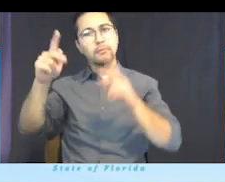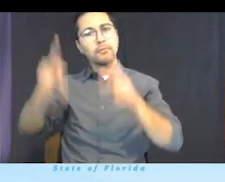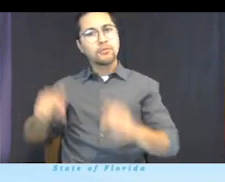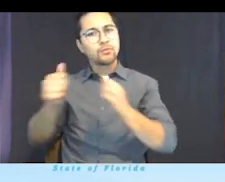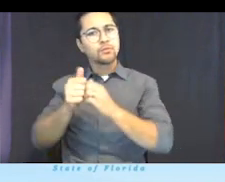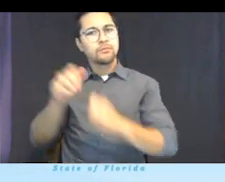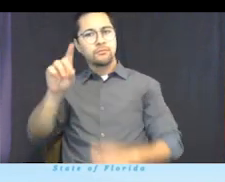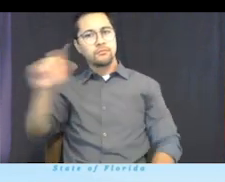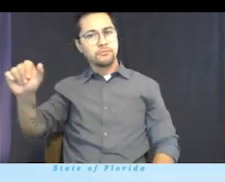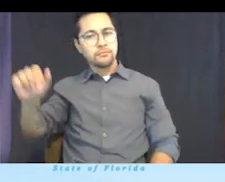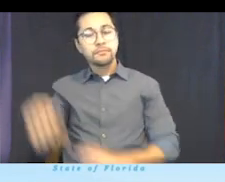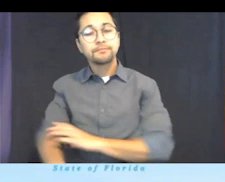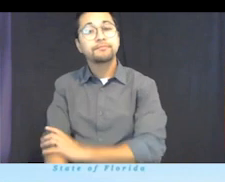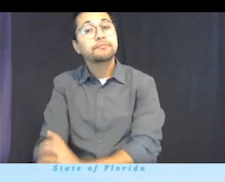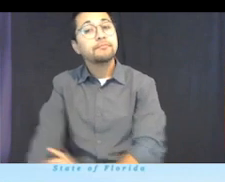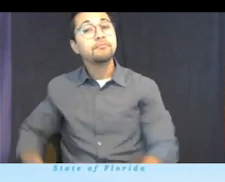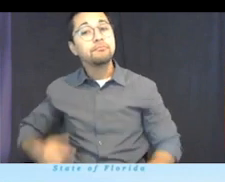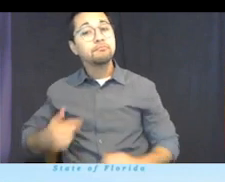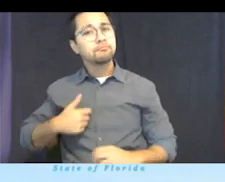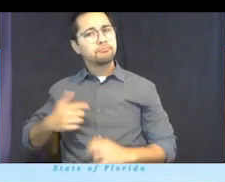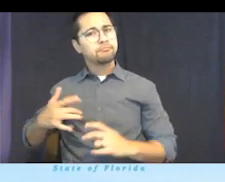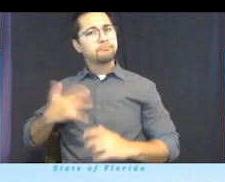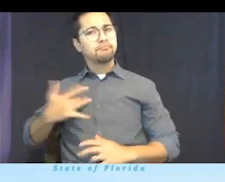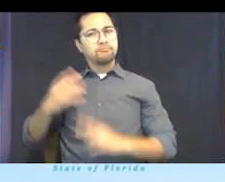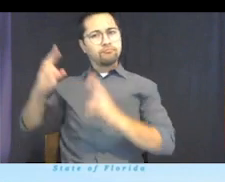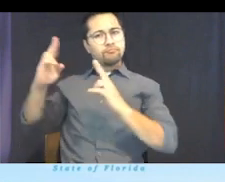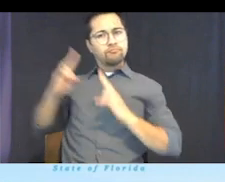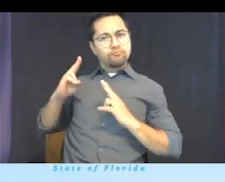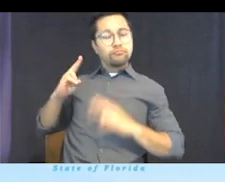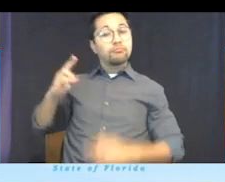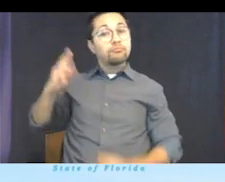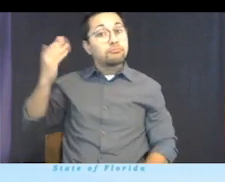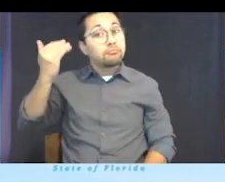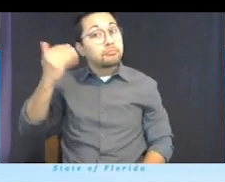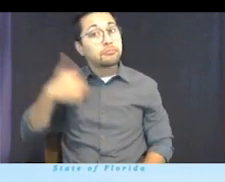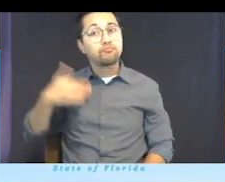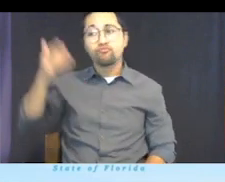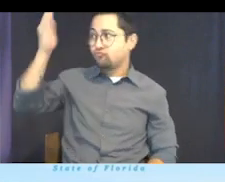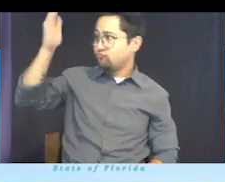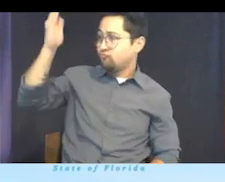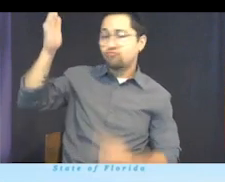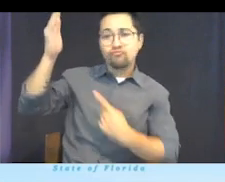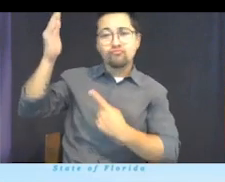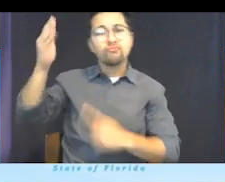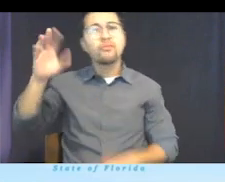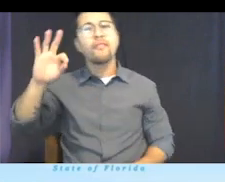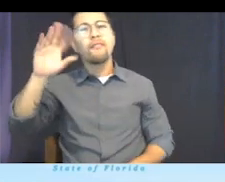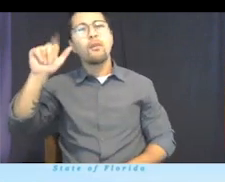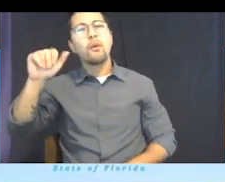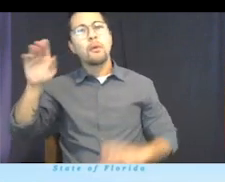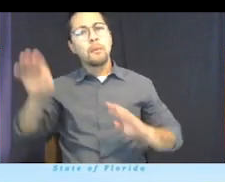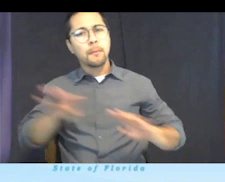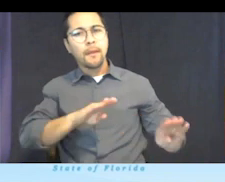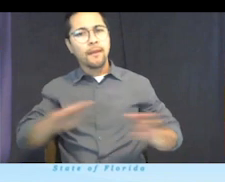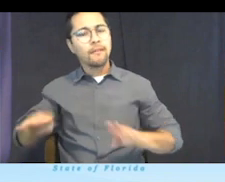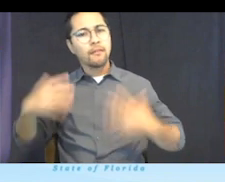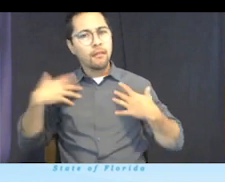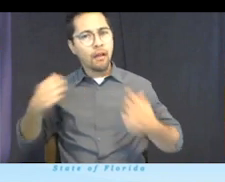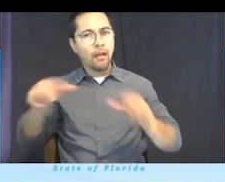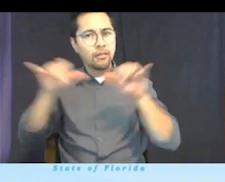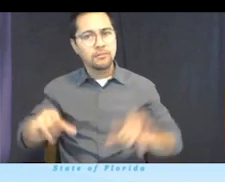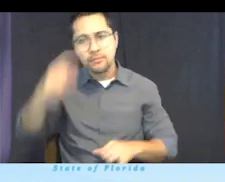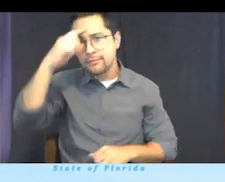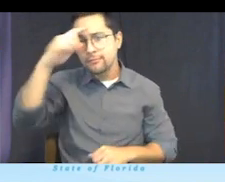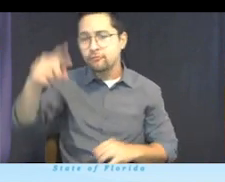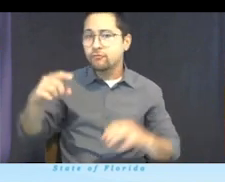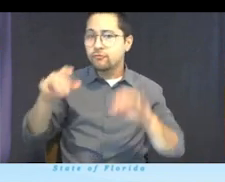I have the pleasure of chairing this particular presentation entitled Florida's Behavioral Health System for Children,